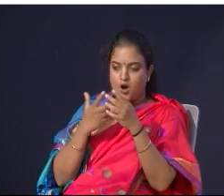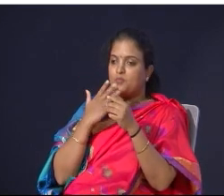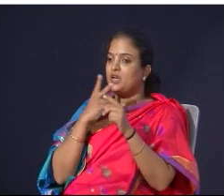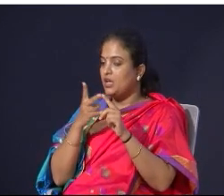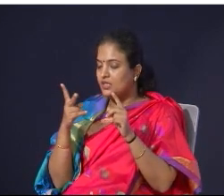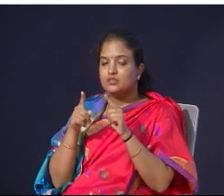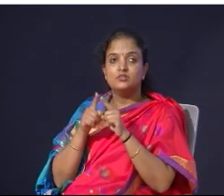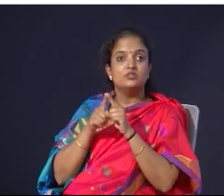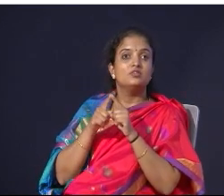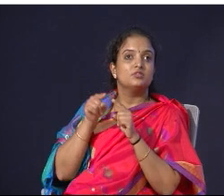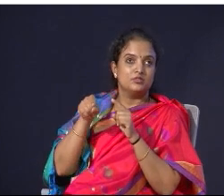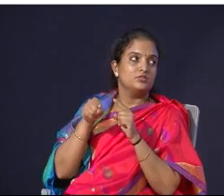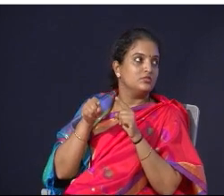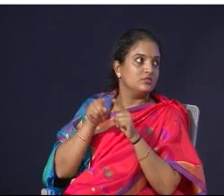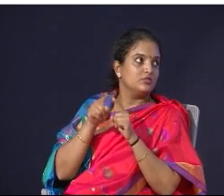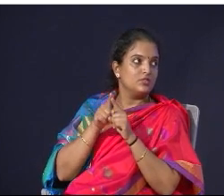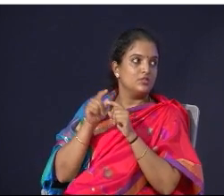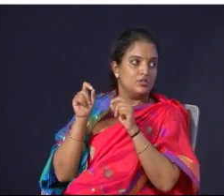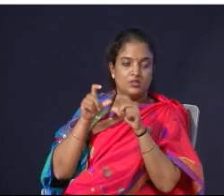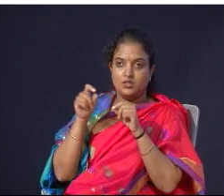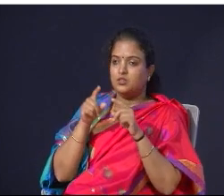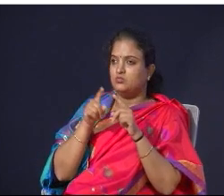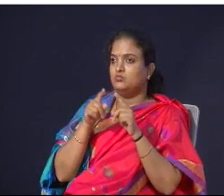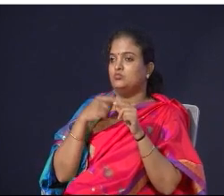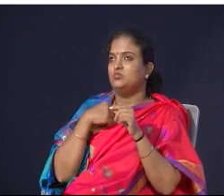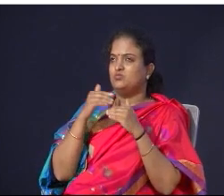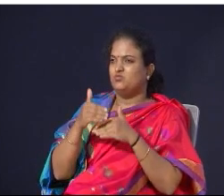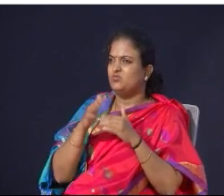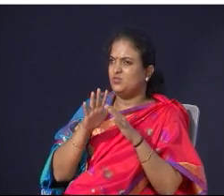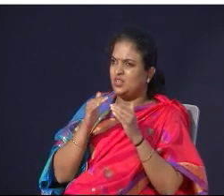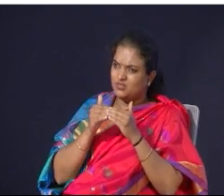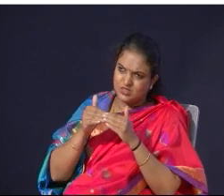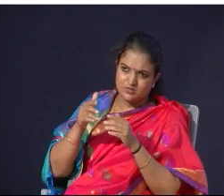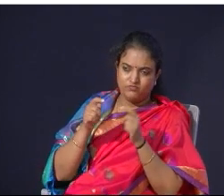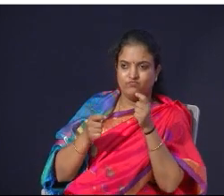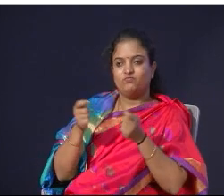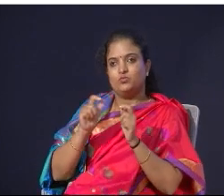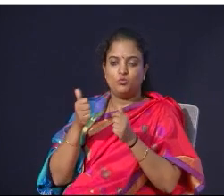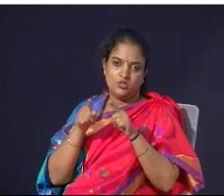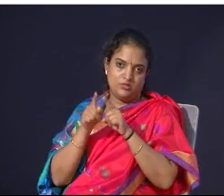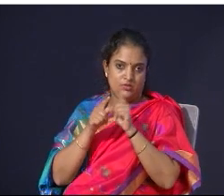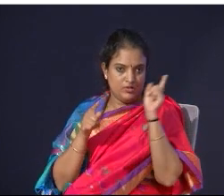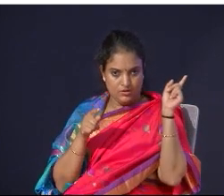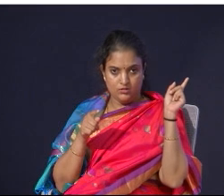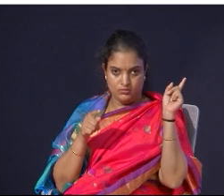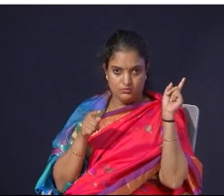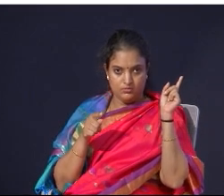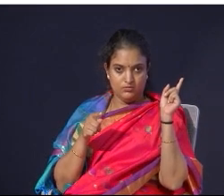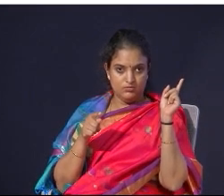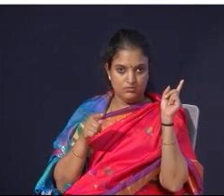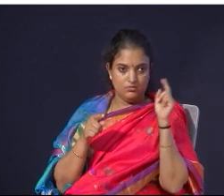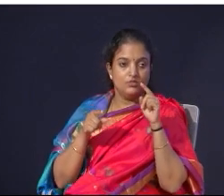doing the visual efficiency, we have the best contrast, illumination, distance, size, whatever we have assessed earlier. We fulfill the